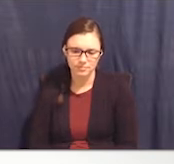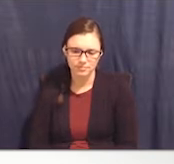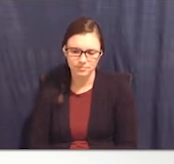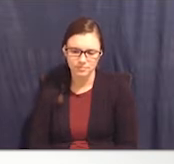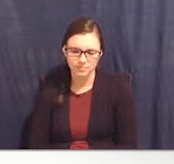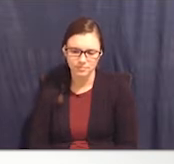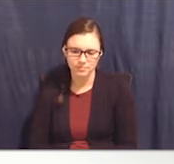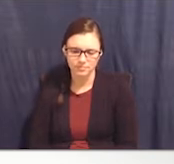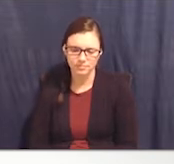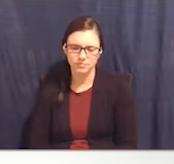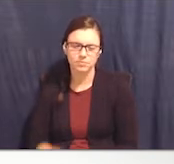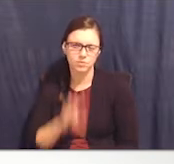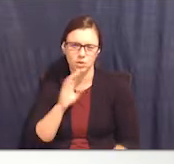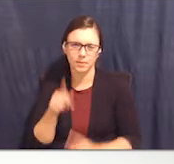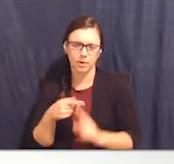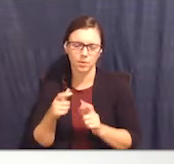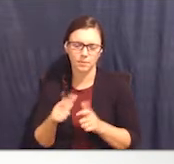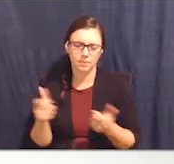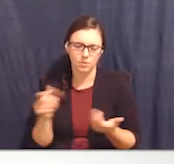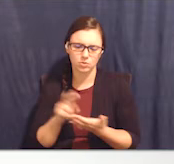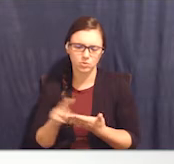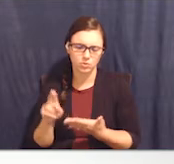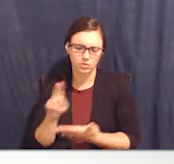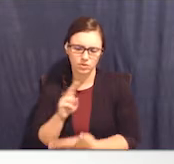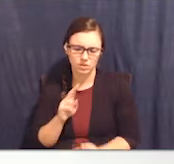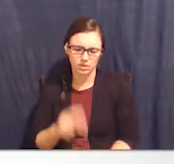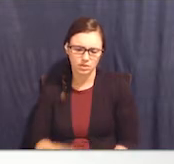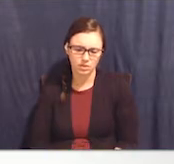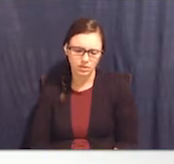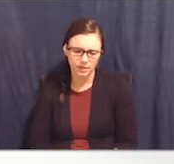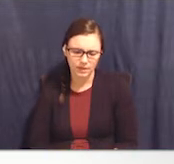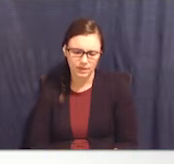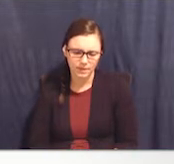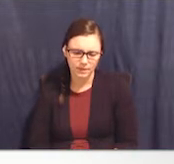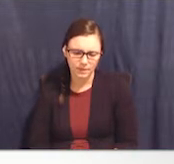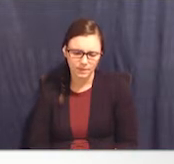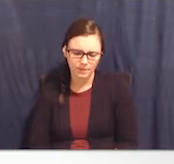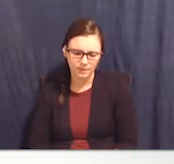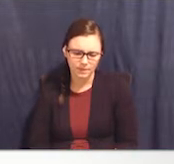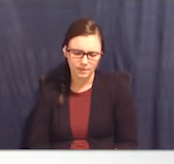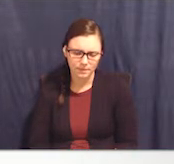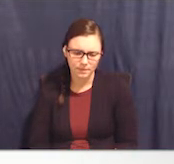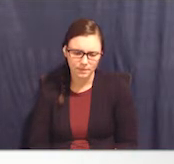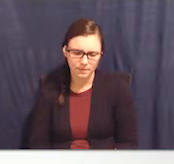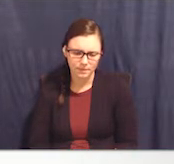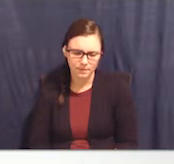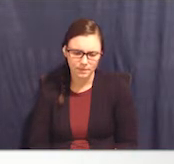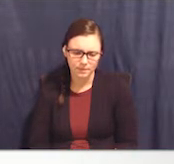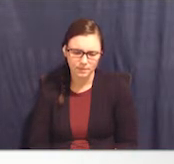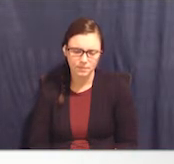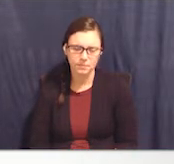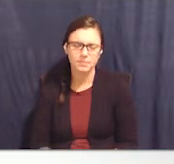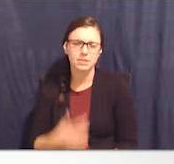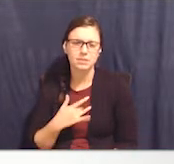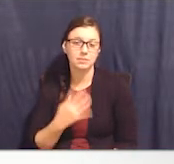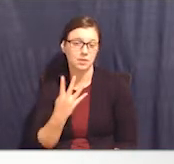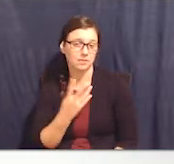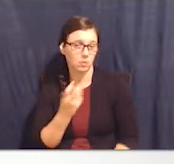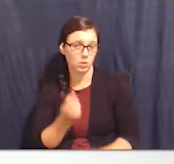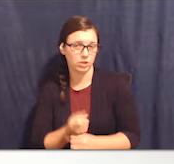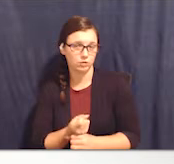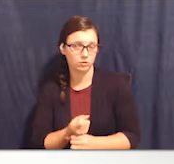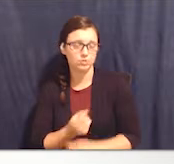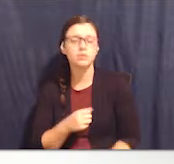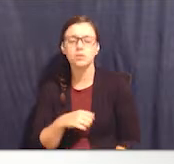but I'm going to tell you the key. To go to the appendices, it shows you every certificate broken down and what's available.